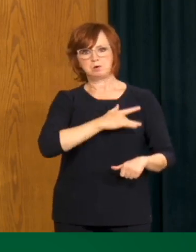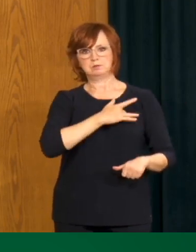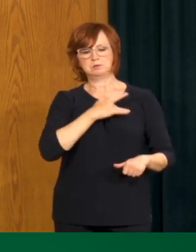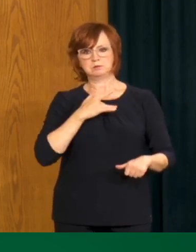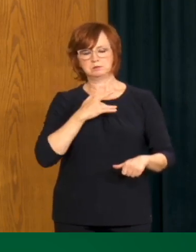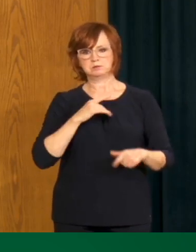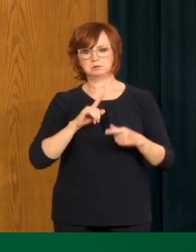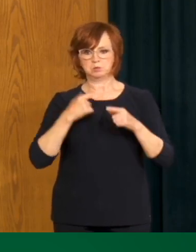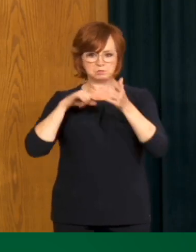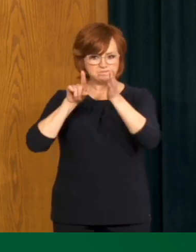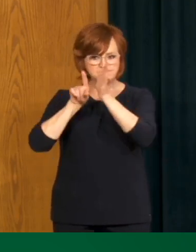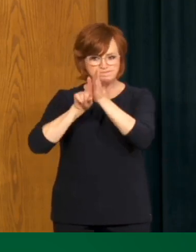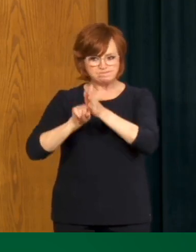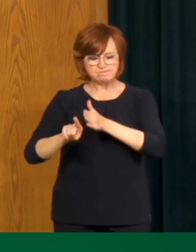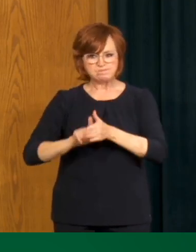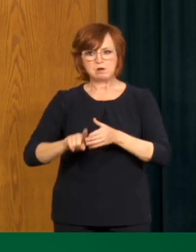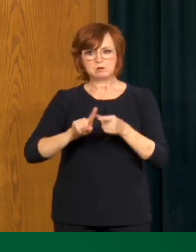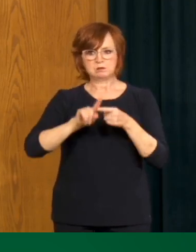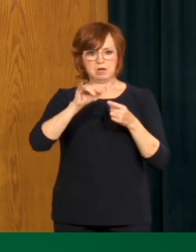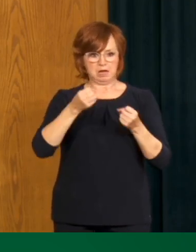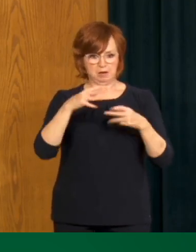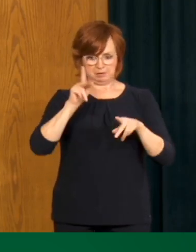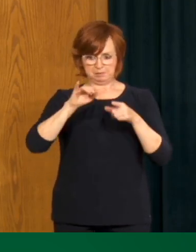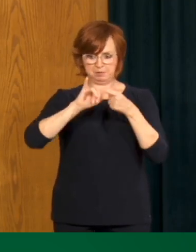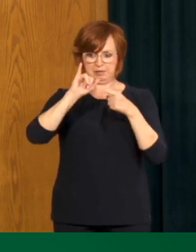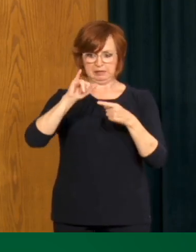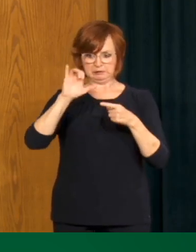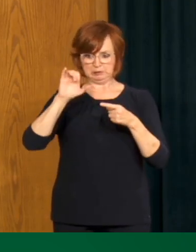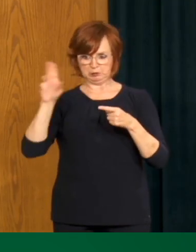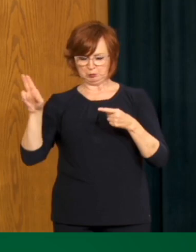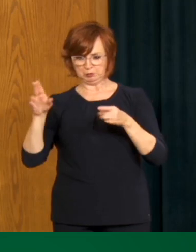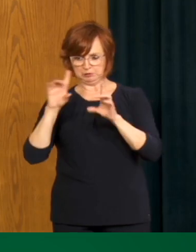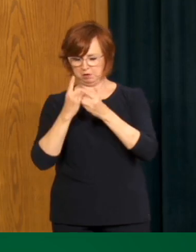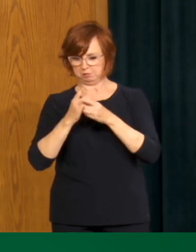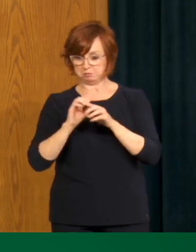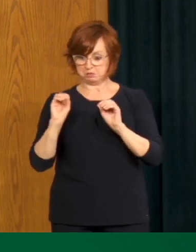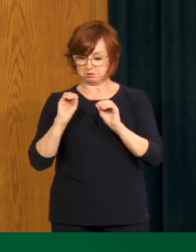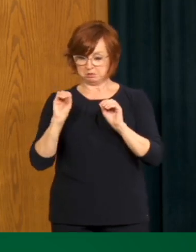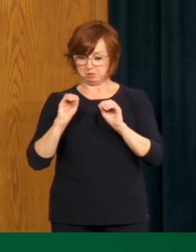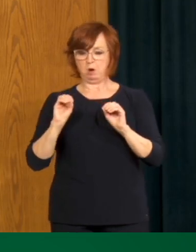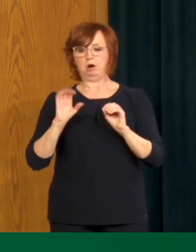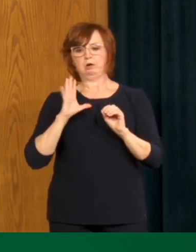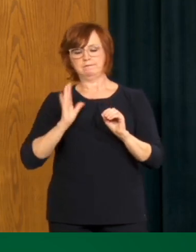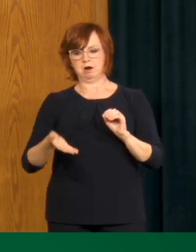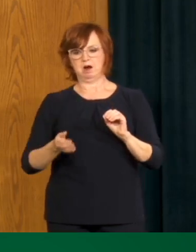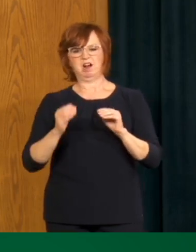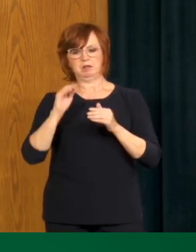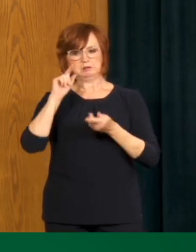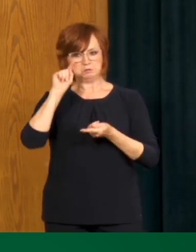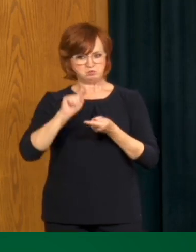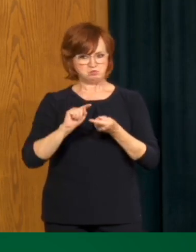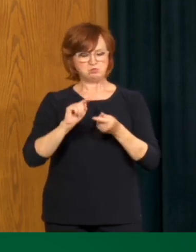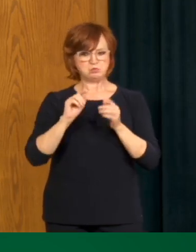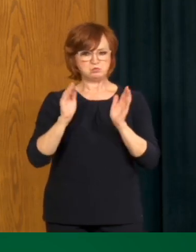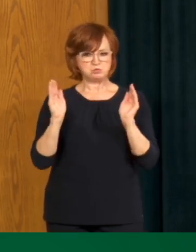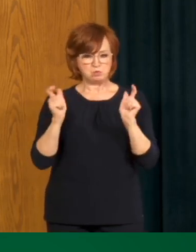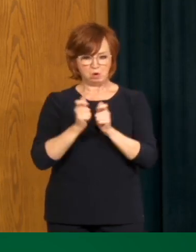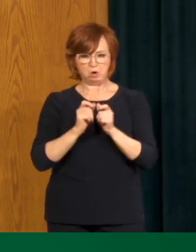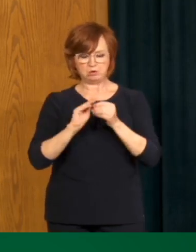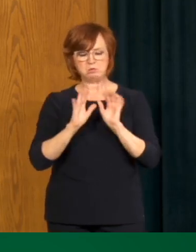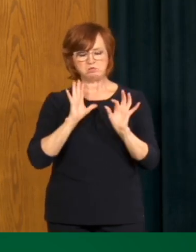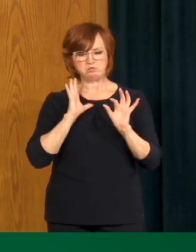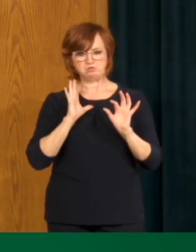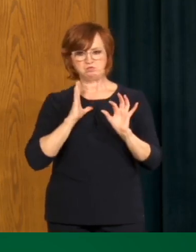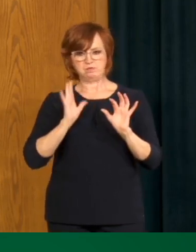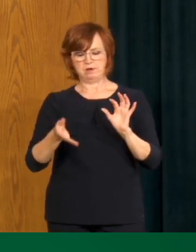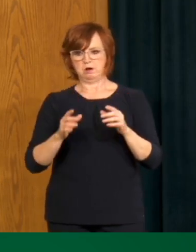which remain very low, because if our total case numbers were low, testing rates were low, but suddenly we saw an increase in hospitalizations, we would be